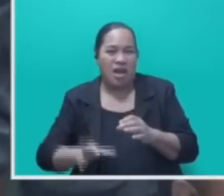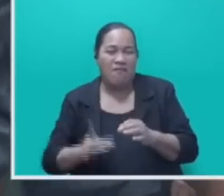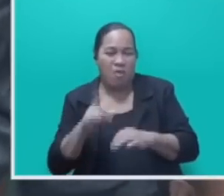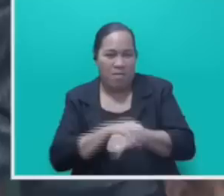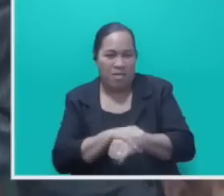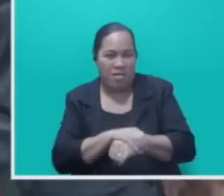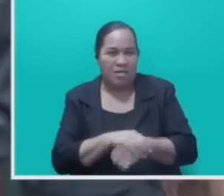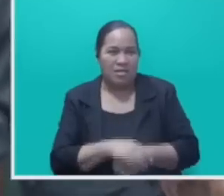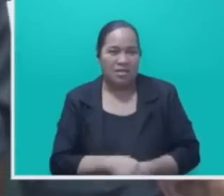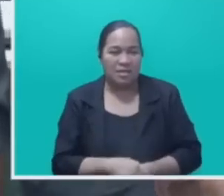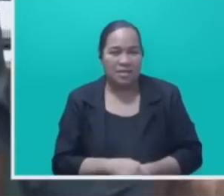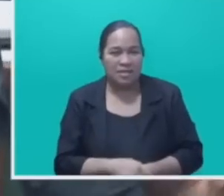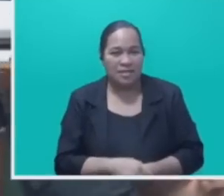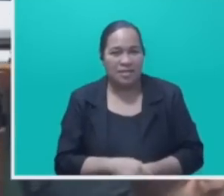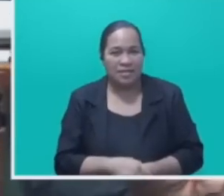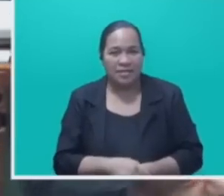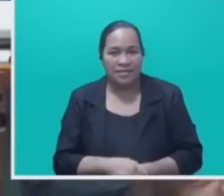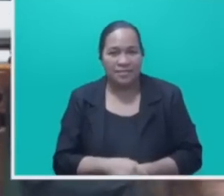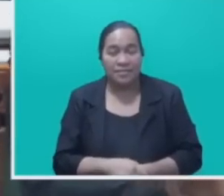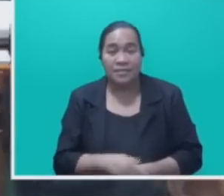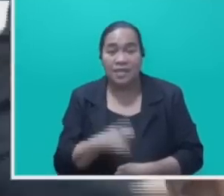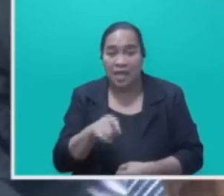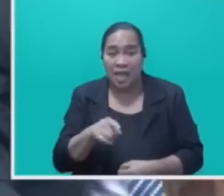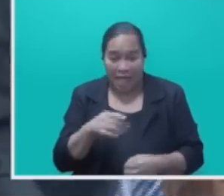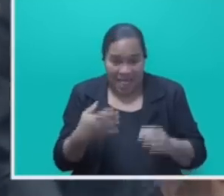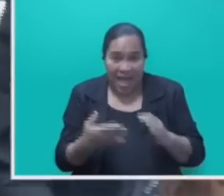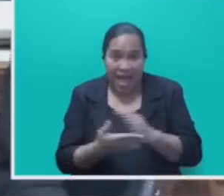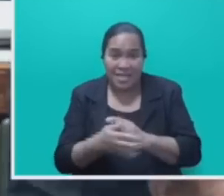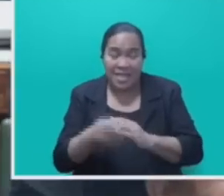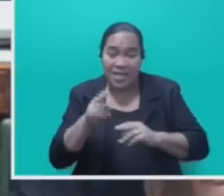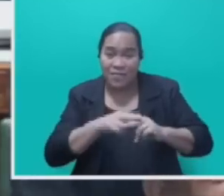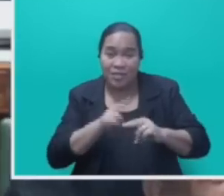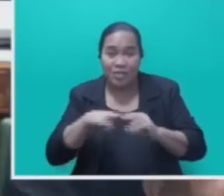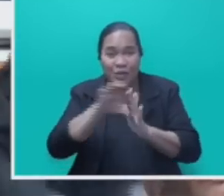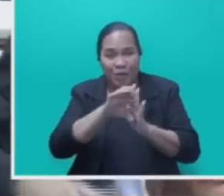Mr. Speaker, under the Fijian